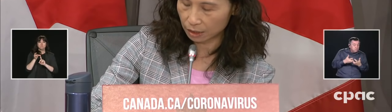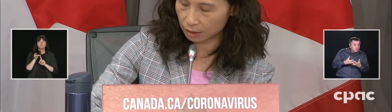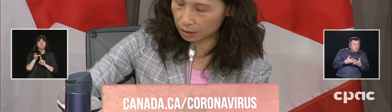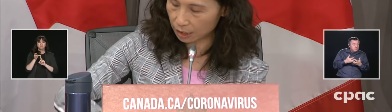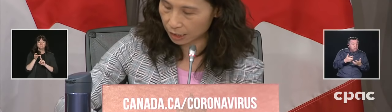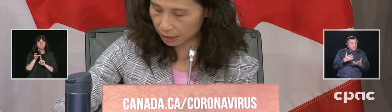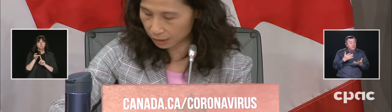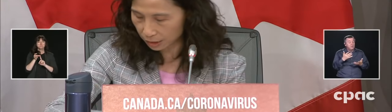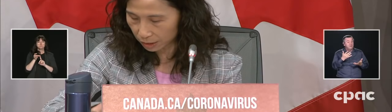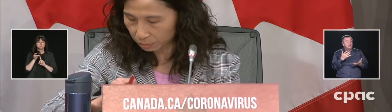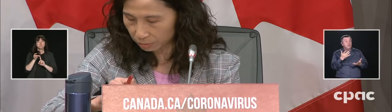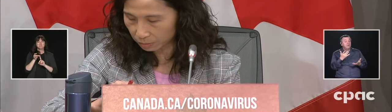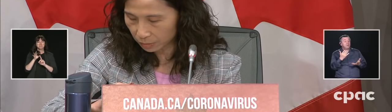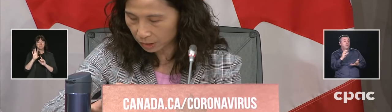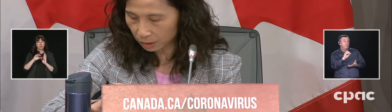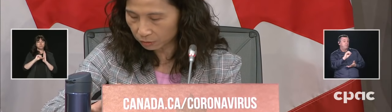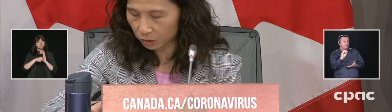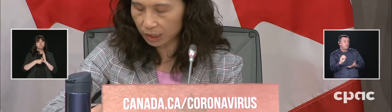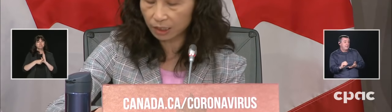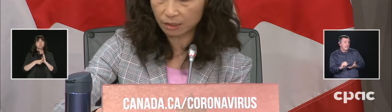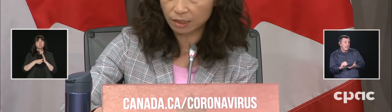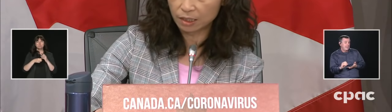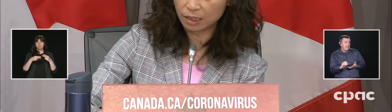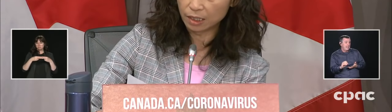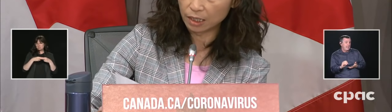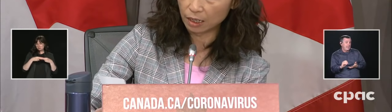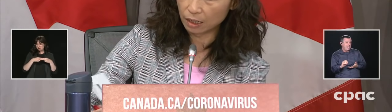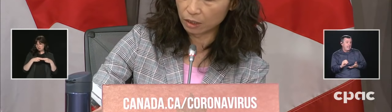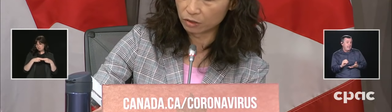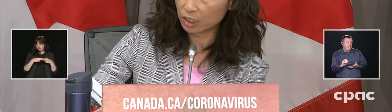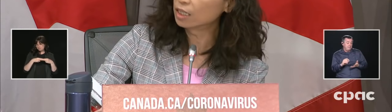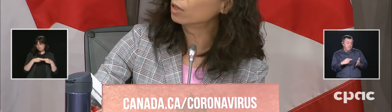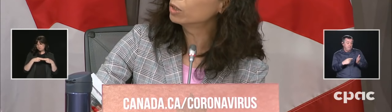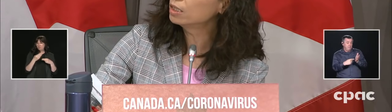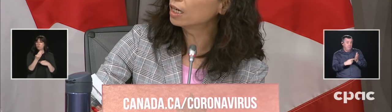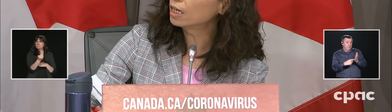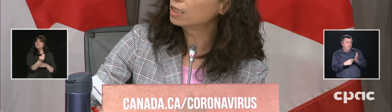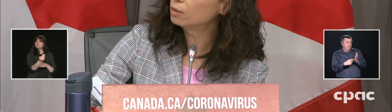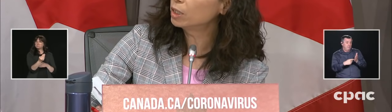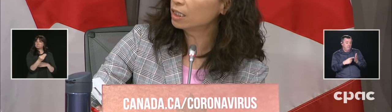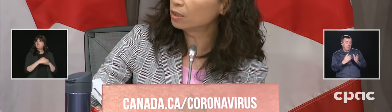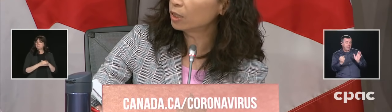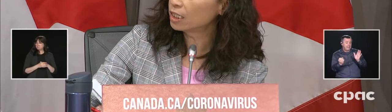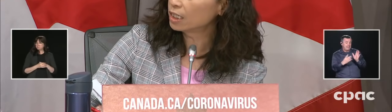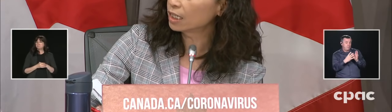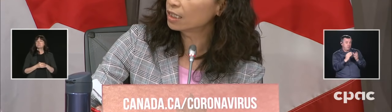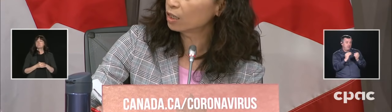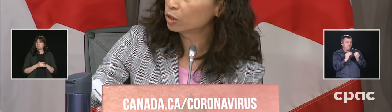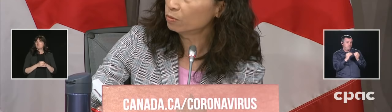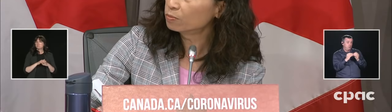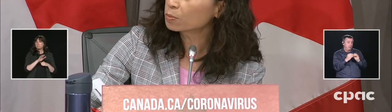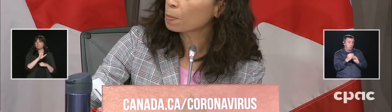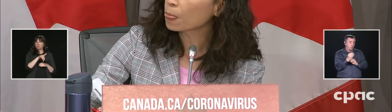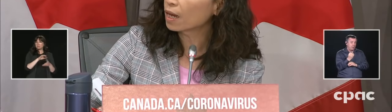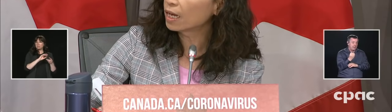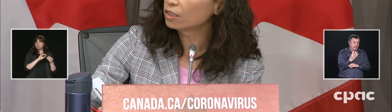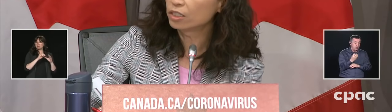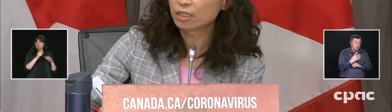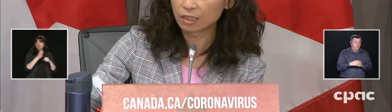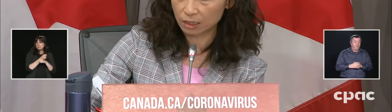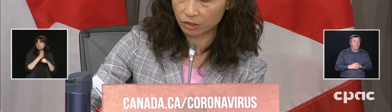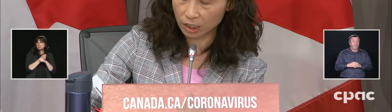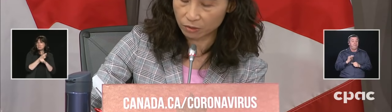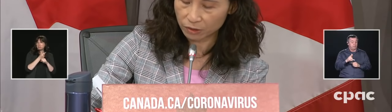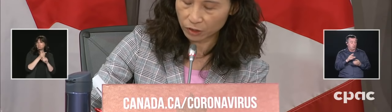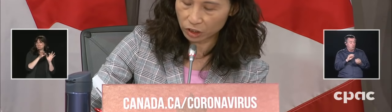indicated on slide 14. Those are the numbers that are being displayed in that table, and